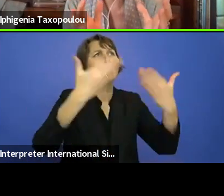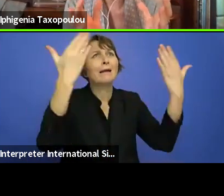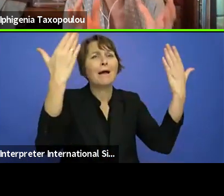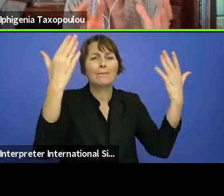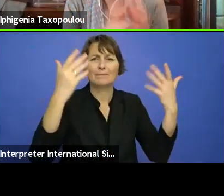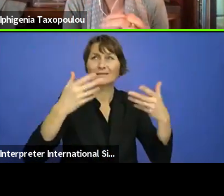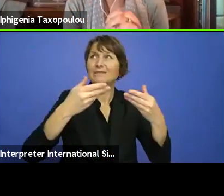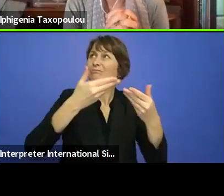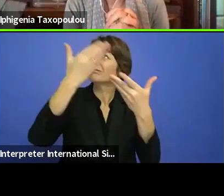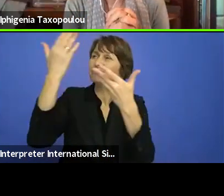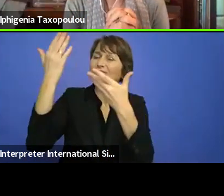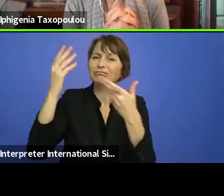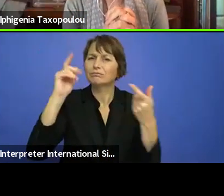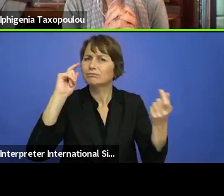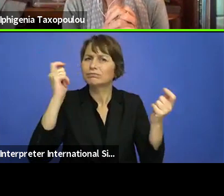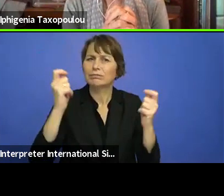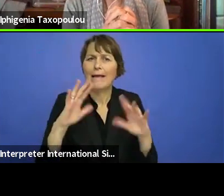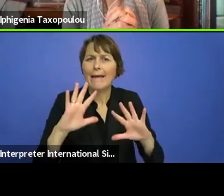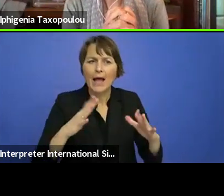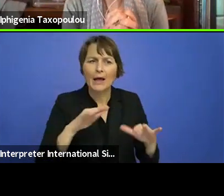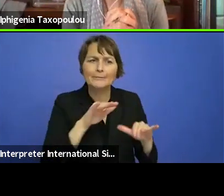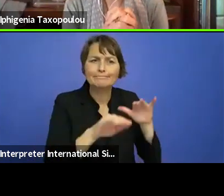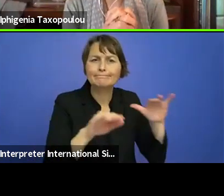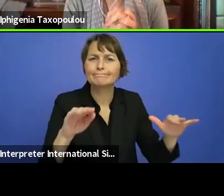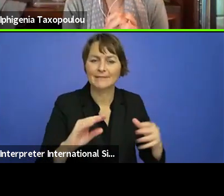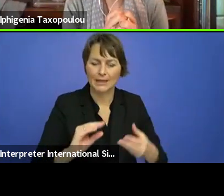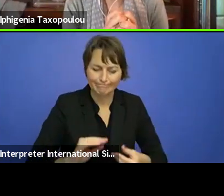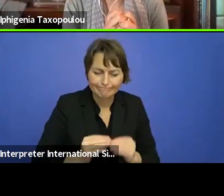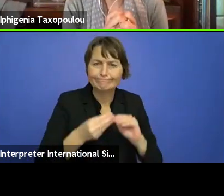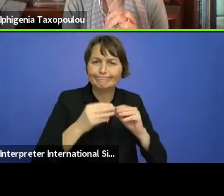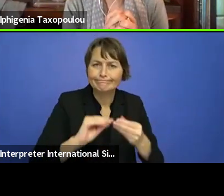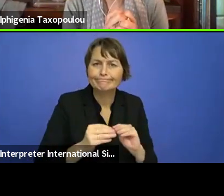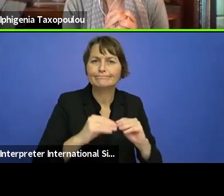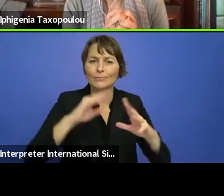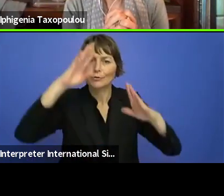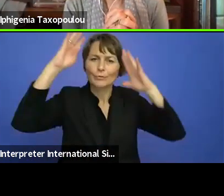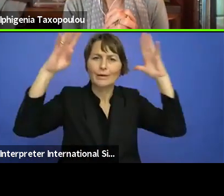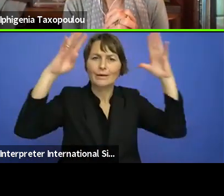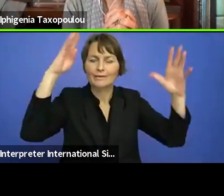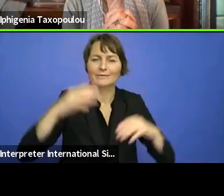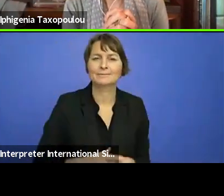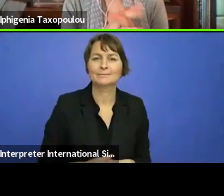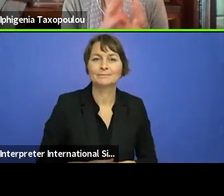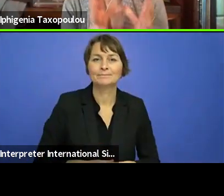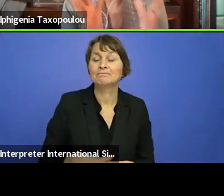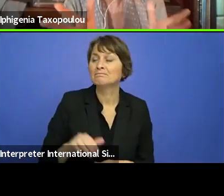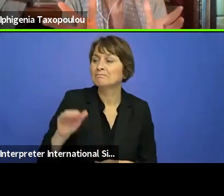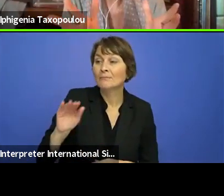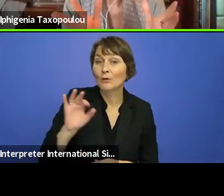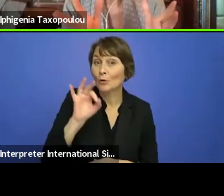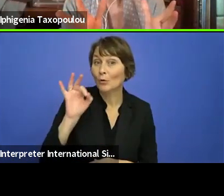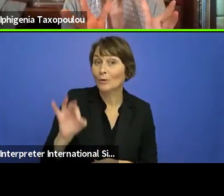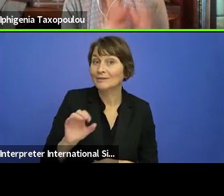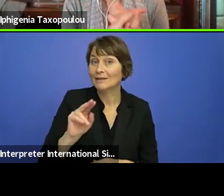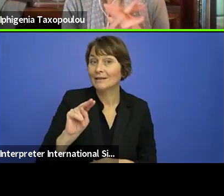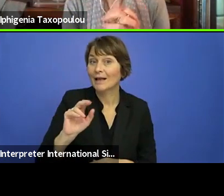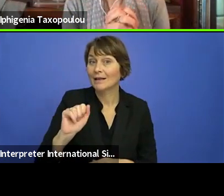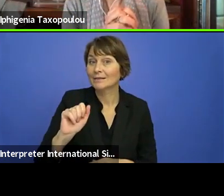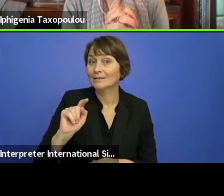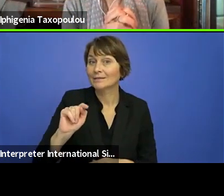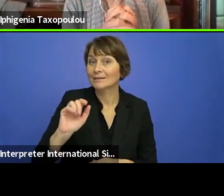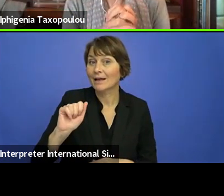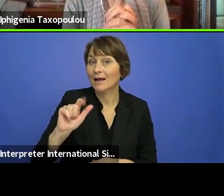creative means. Do you think, Natalie, that this is a trend,